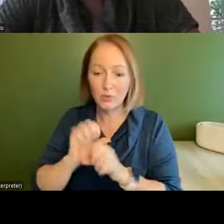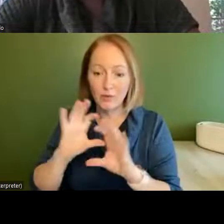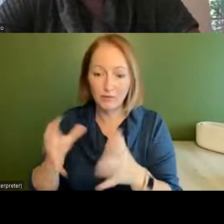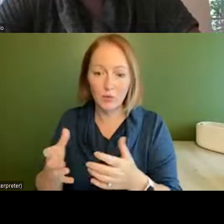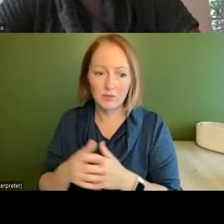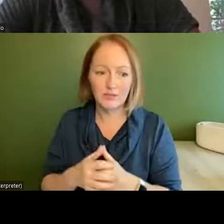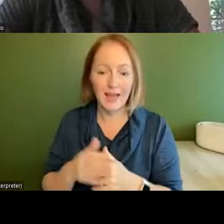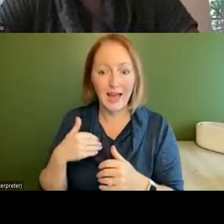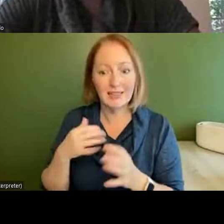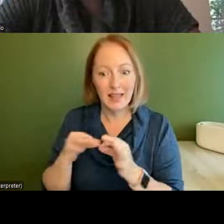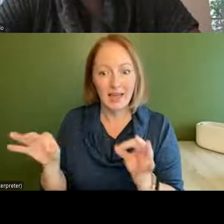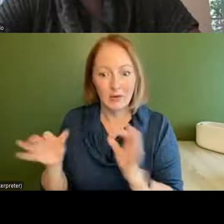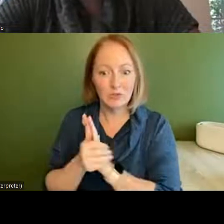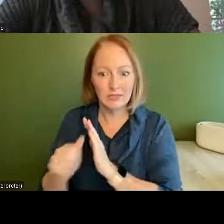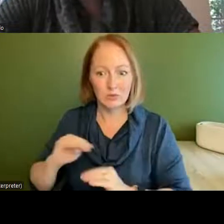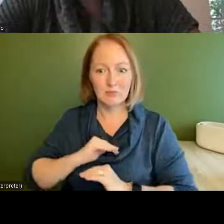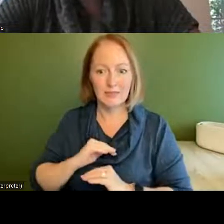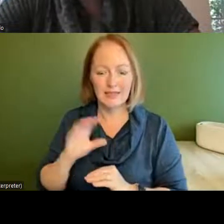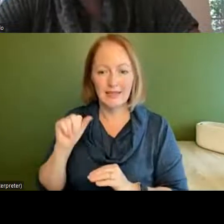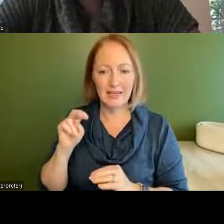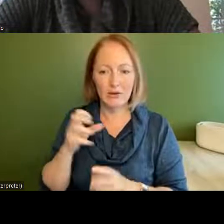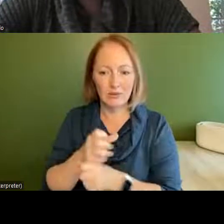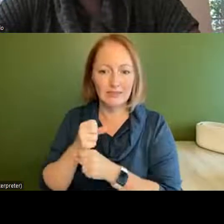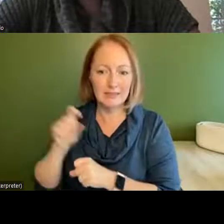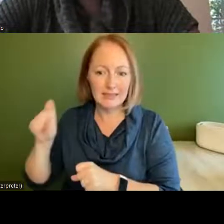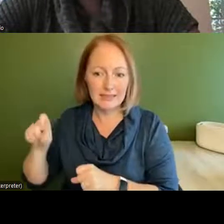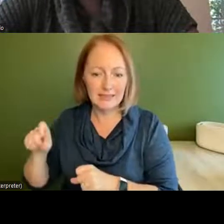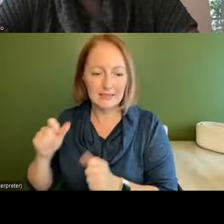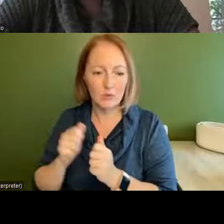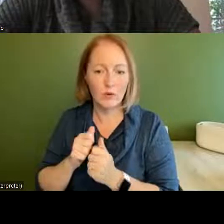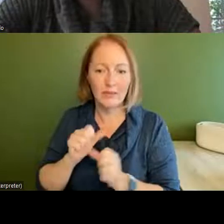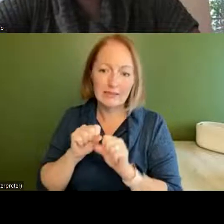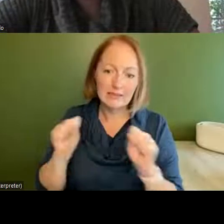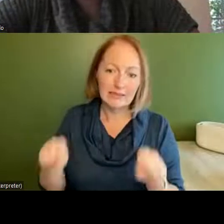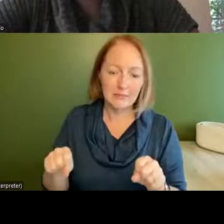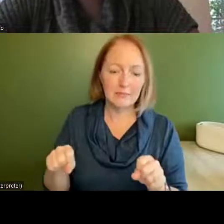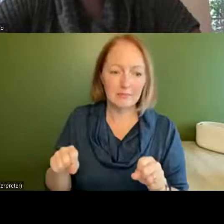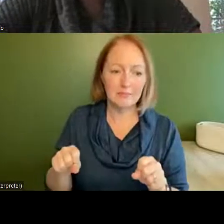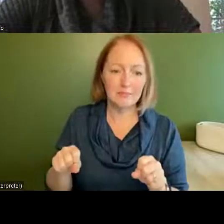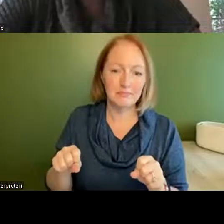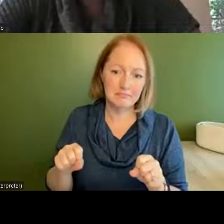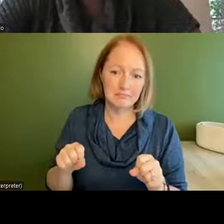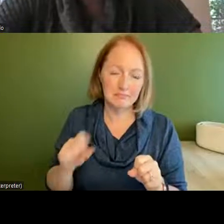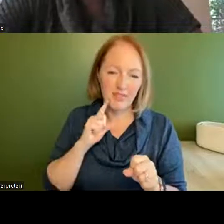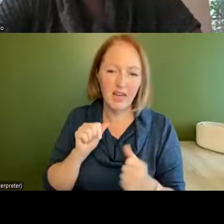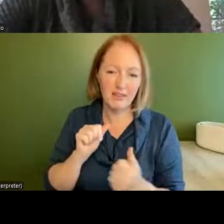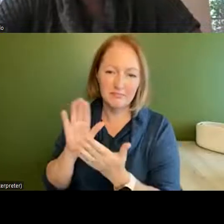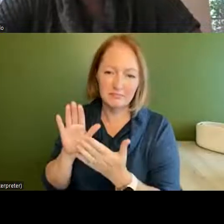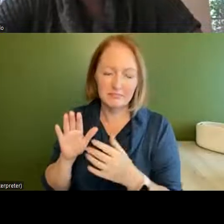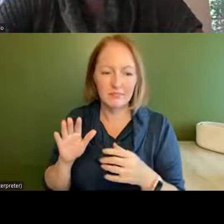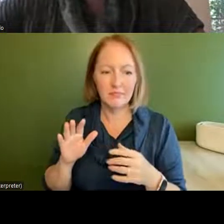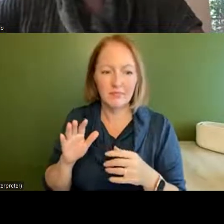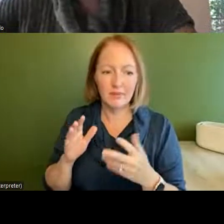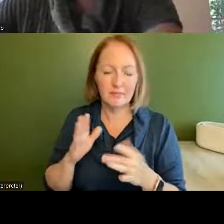the language skills to meet the care recipient needs with a system that is very much structured toward a